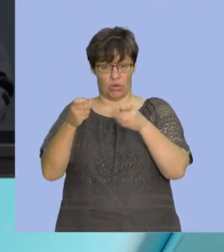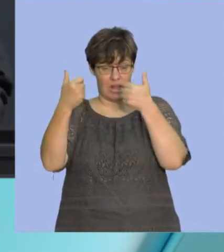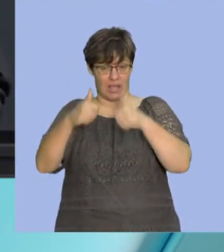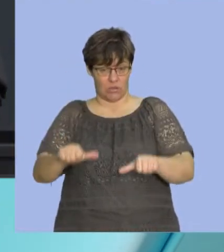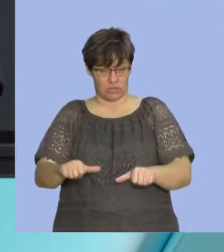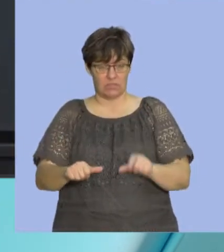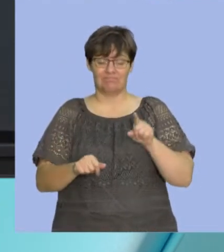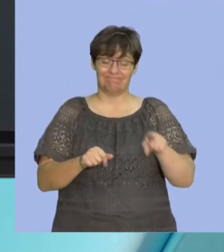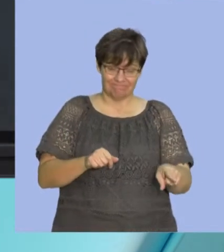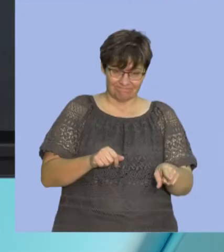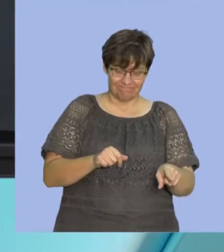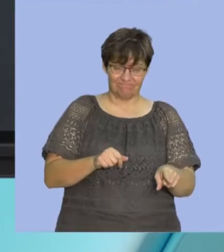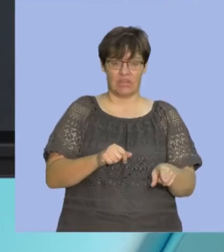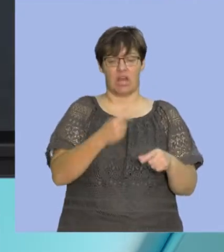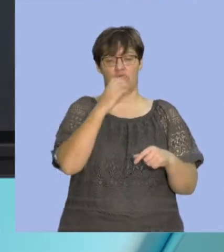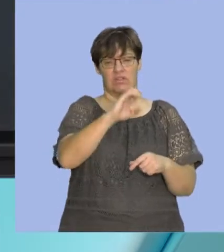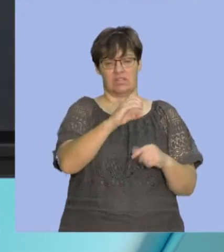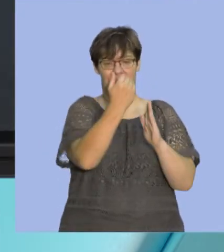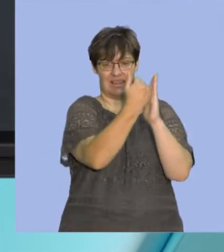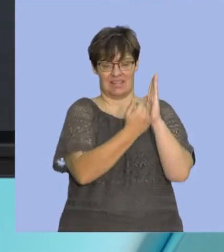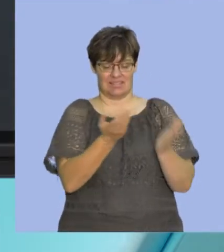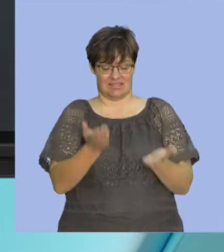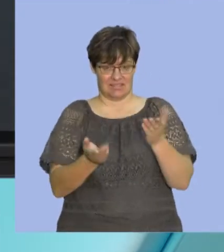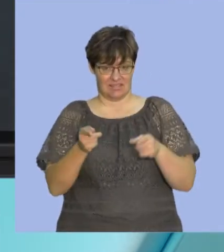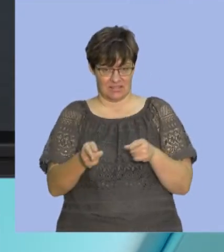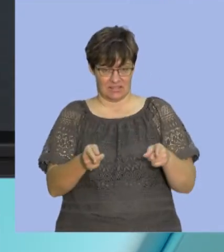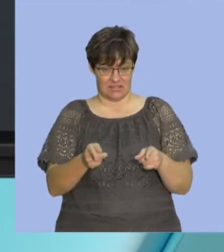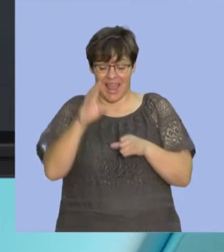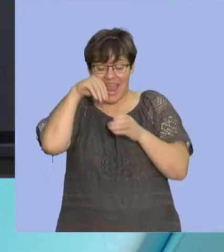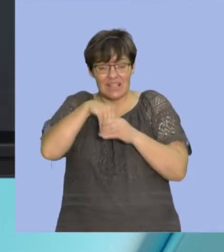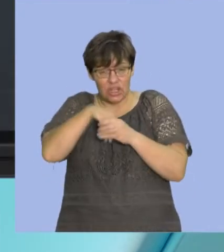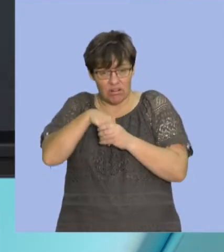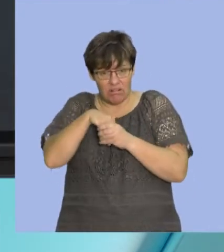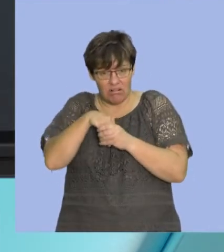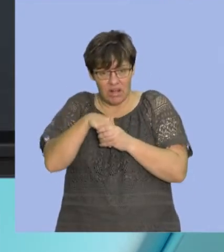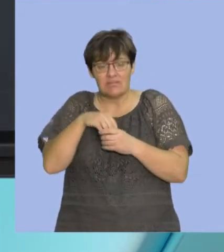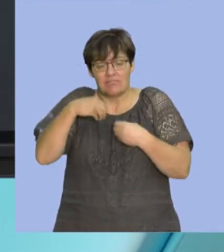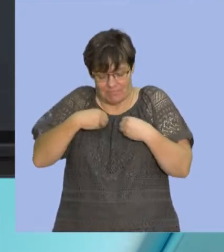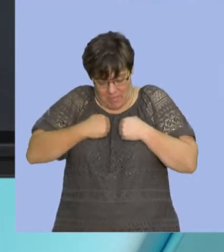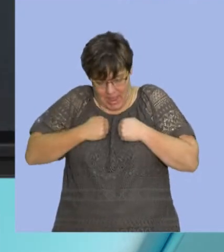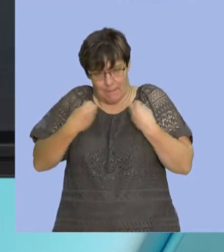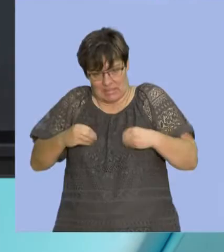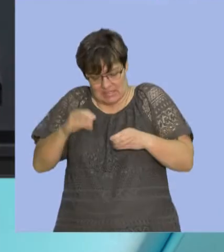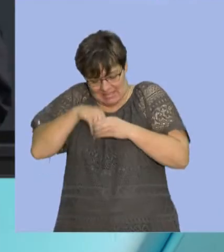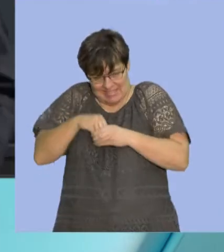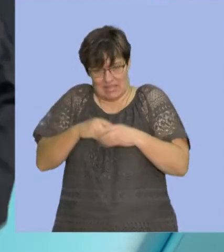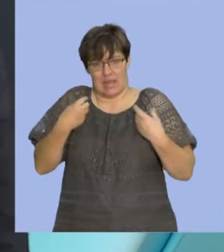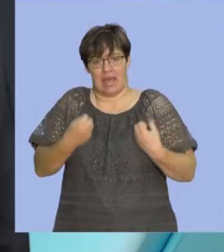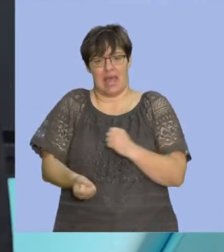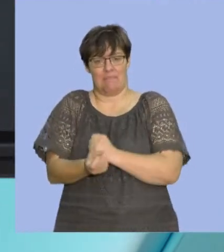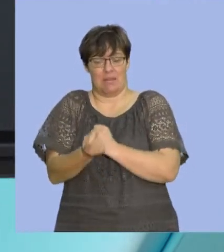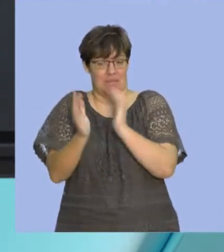with our creditors list. Internal, only what's happening in our business, right?